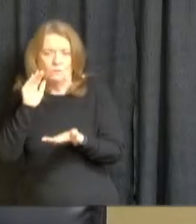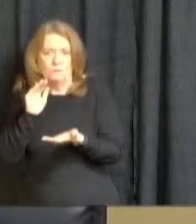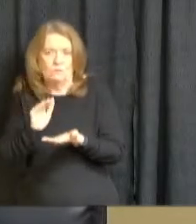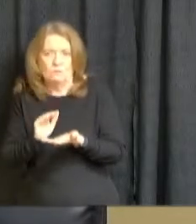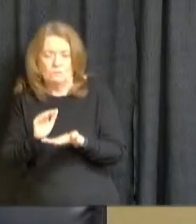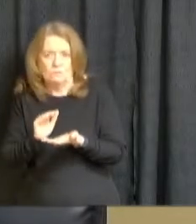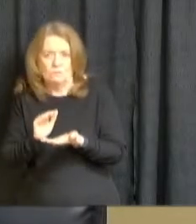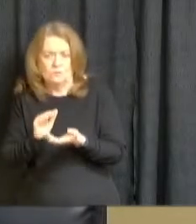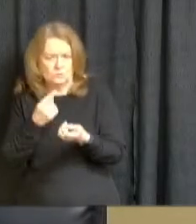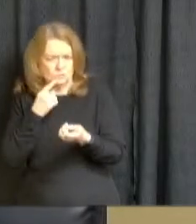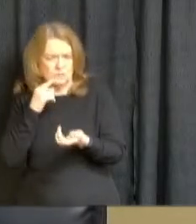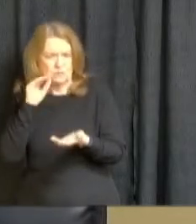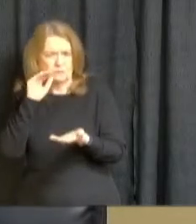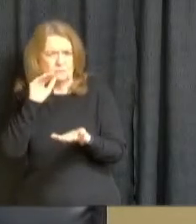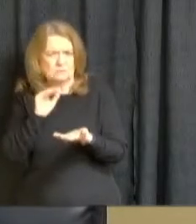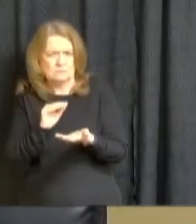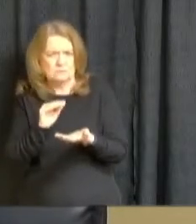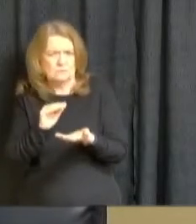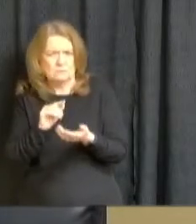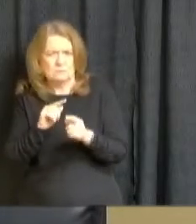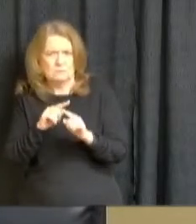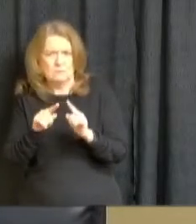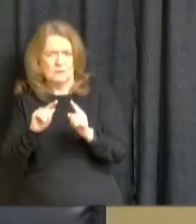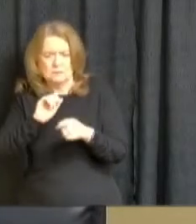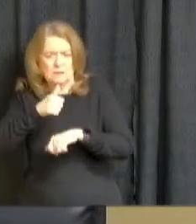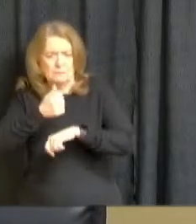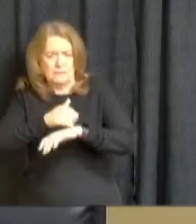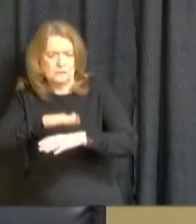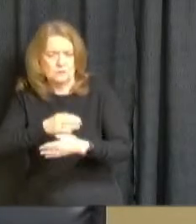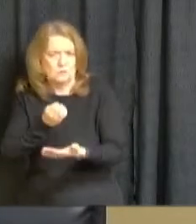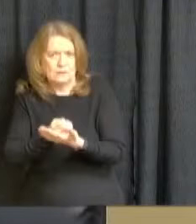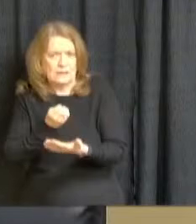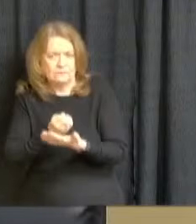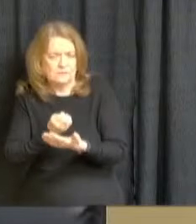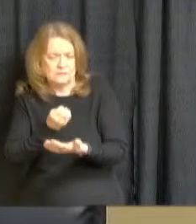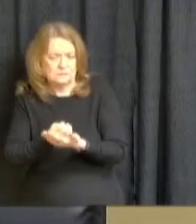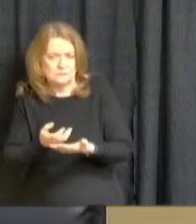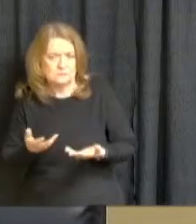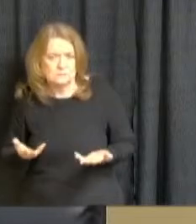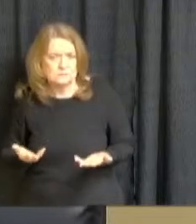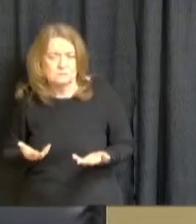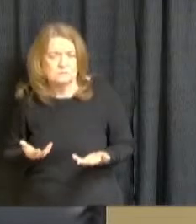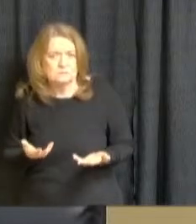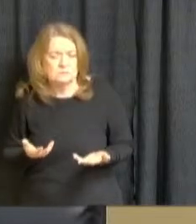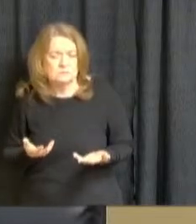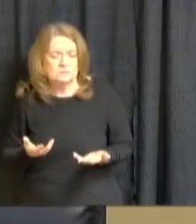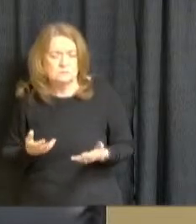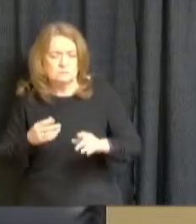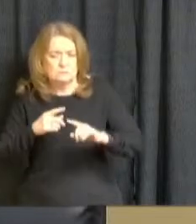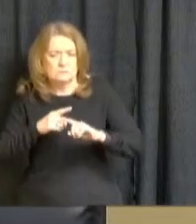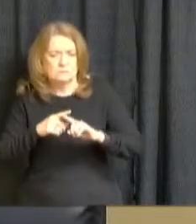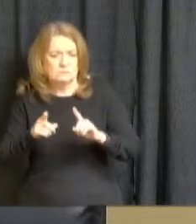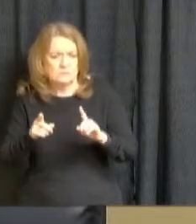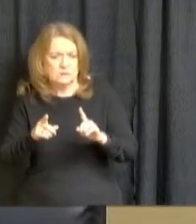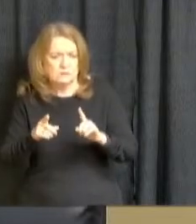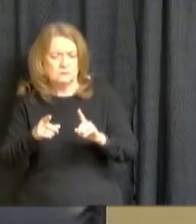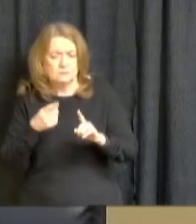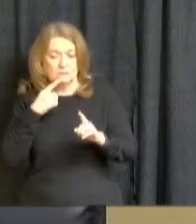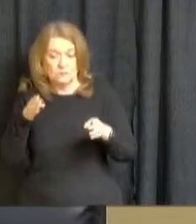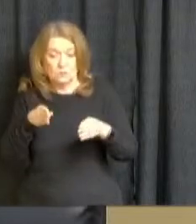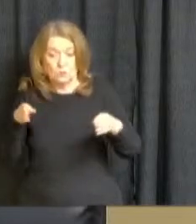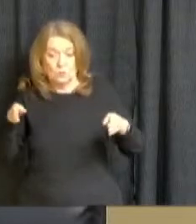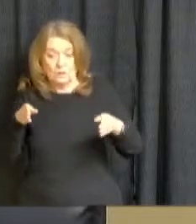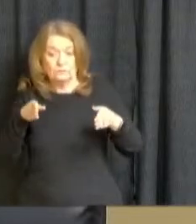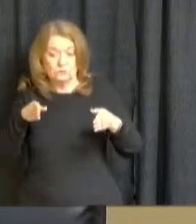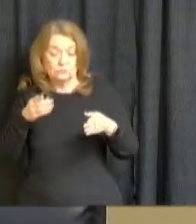You all are saying it's lower, but not based upon evidence. It is not. But I heard you say you're going to widen the street. That